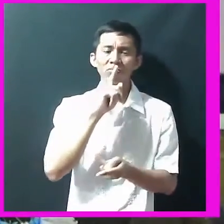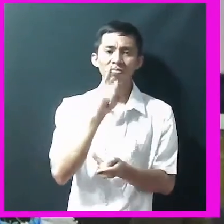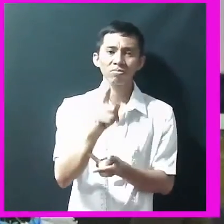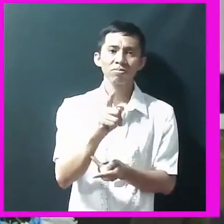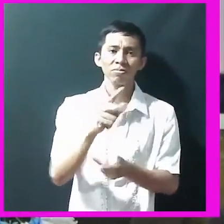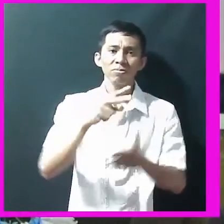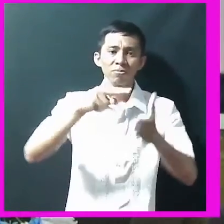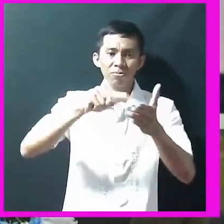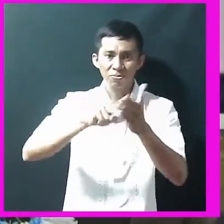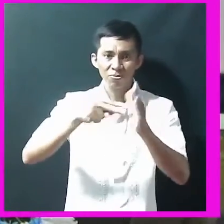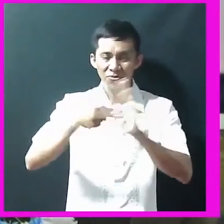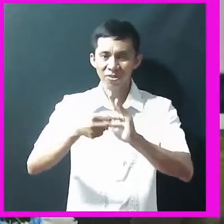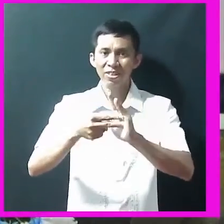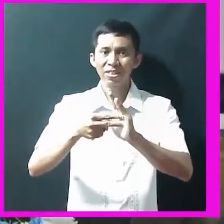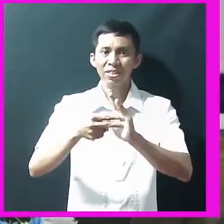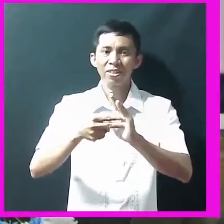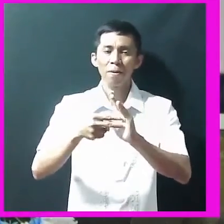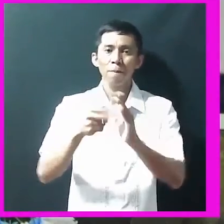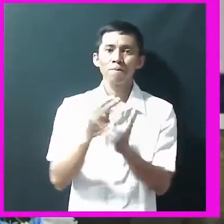That means,